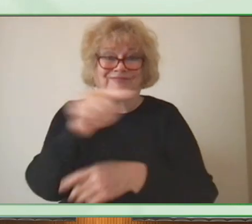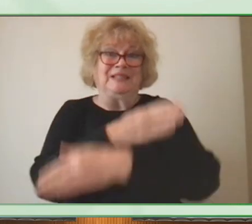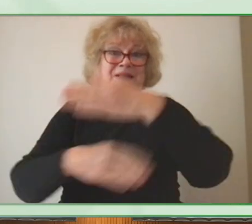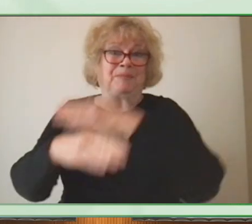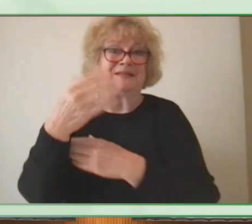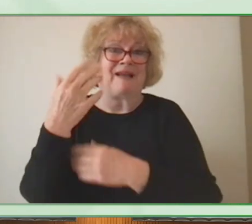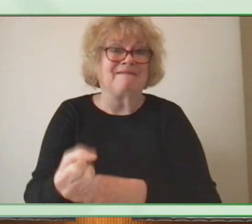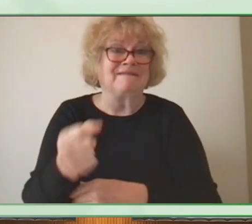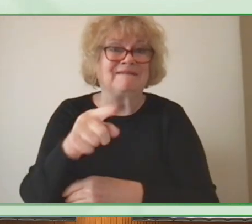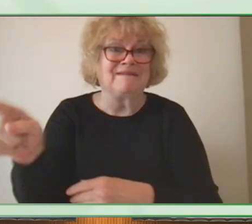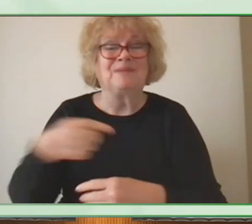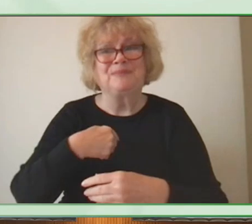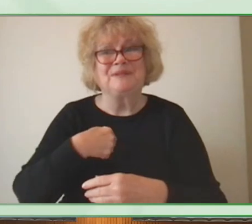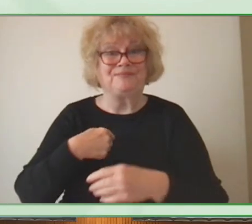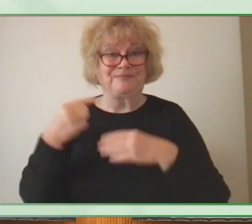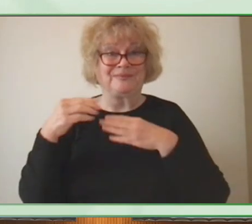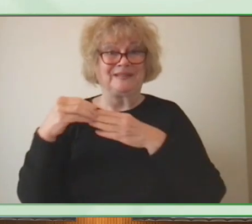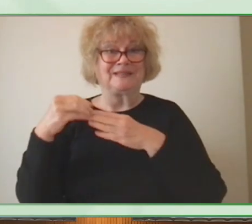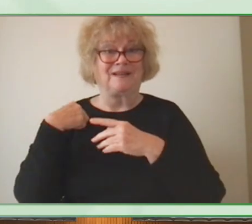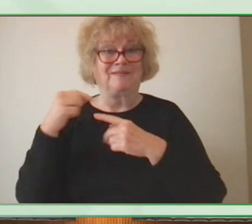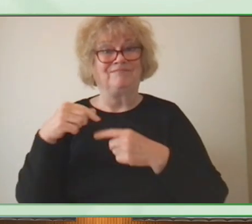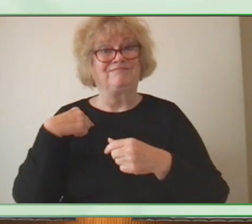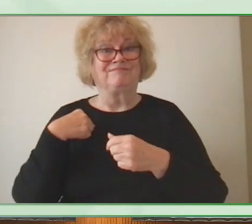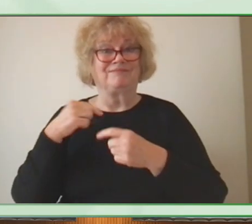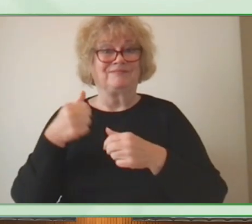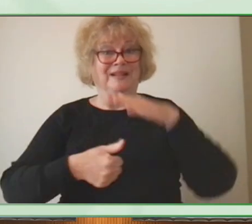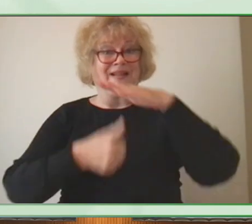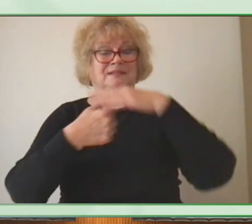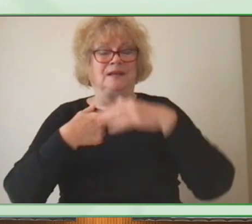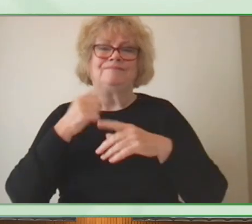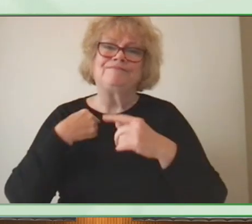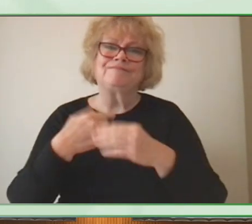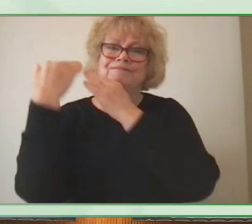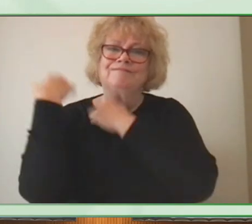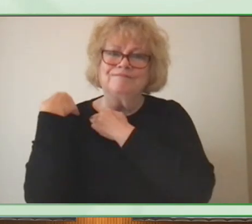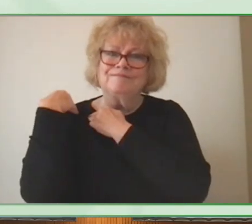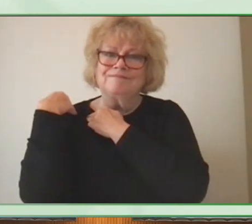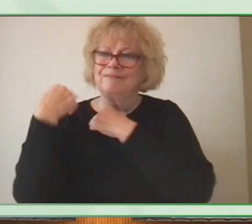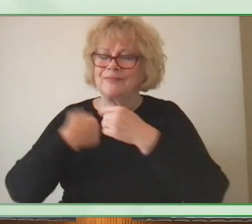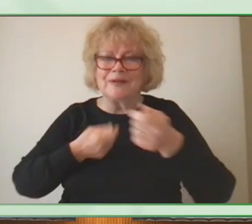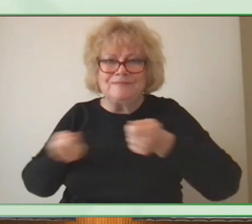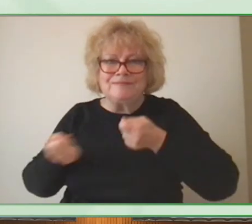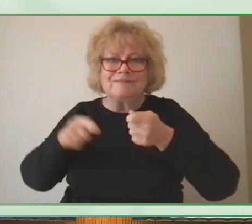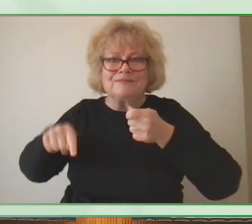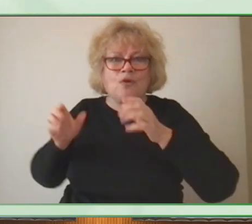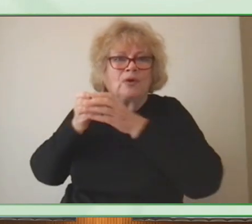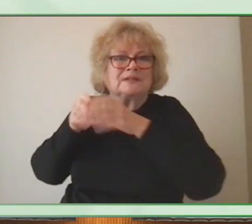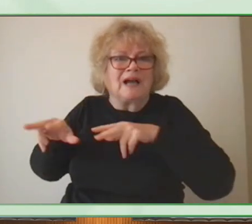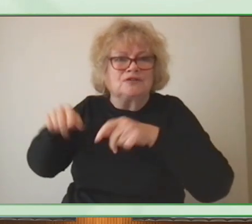leader in advocacy area, but also its responsibility about them as workers.